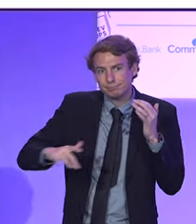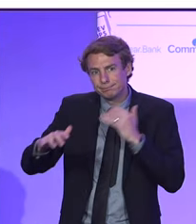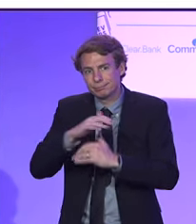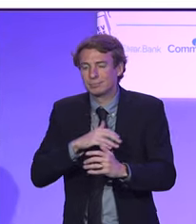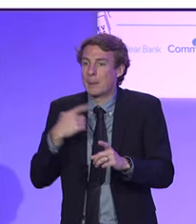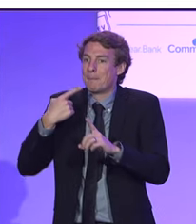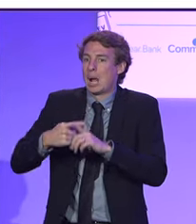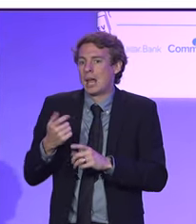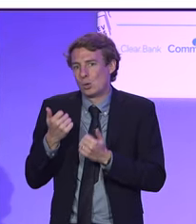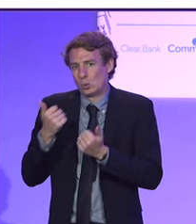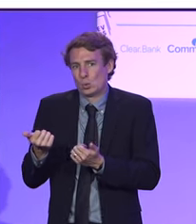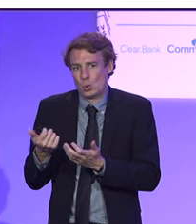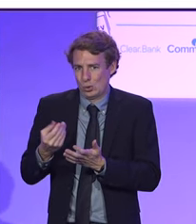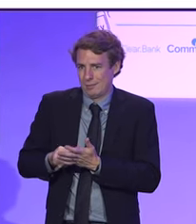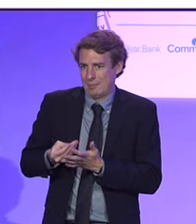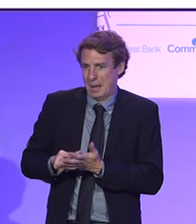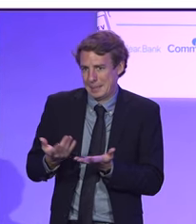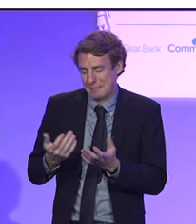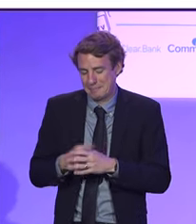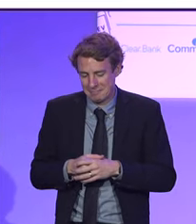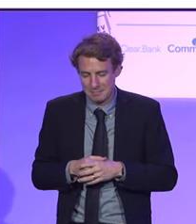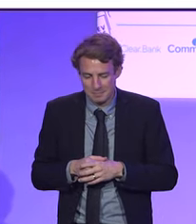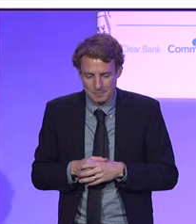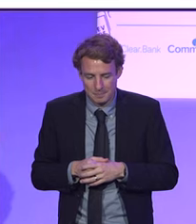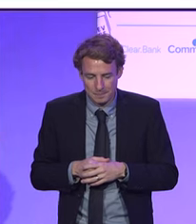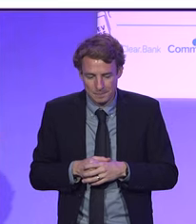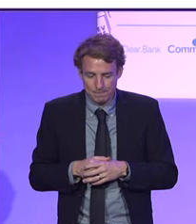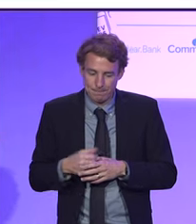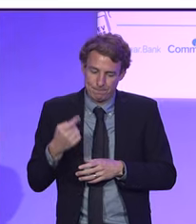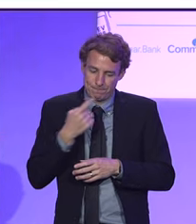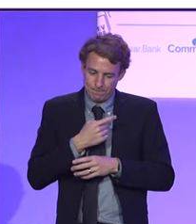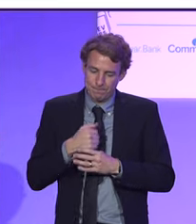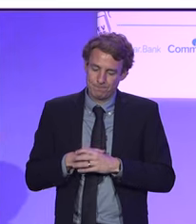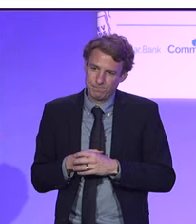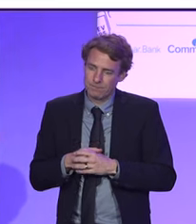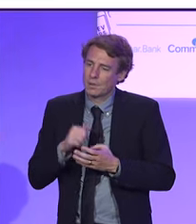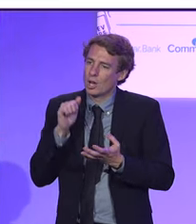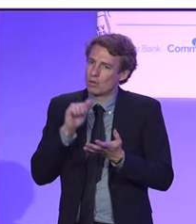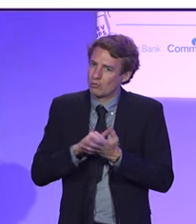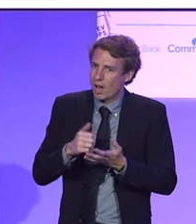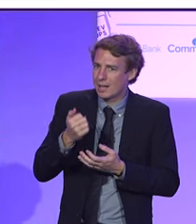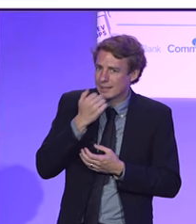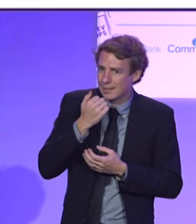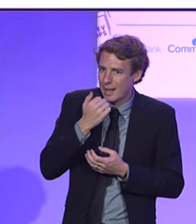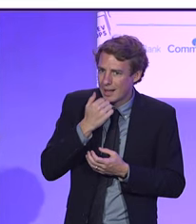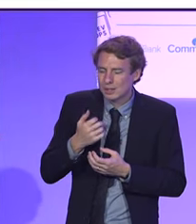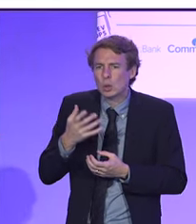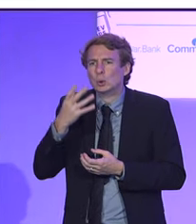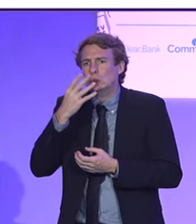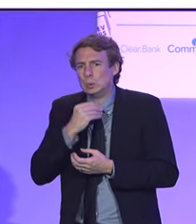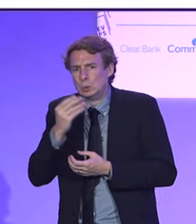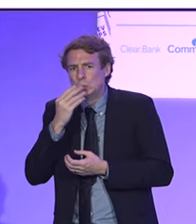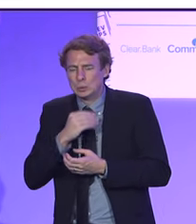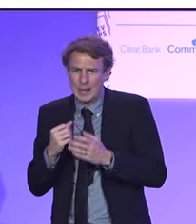well. Tip number three, right size, maximize utilization and stop unused